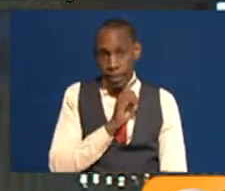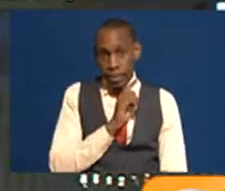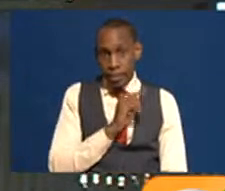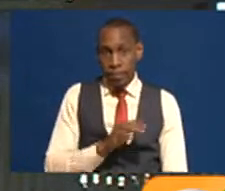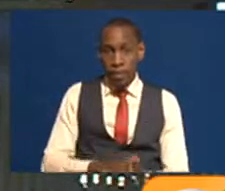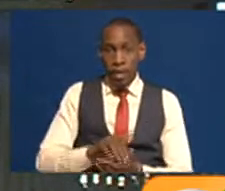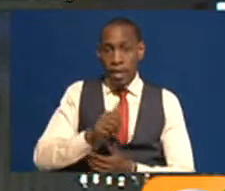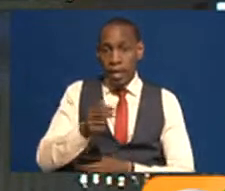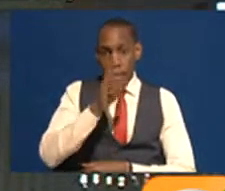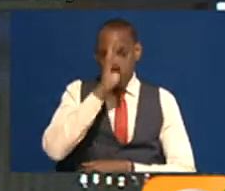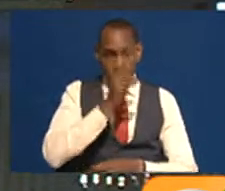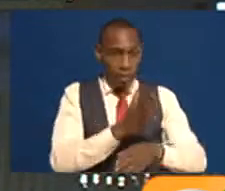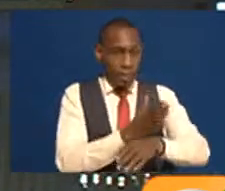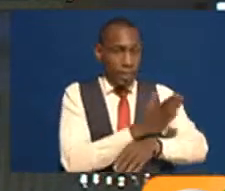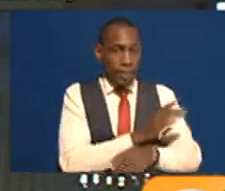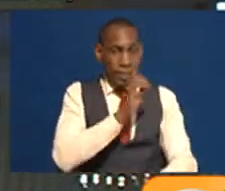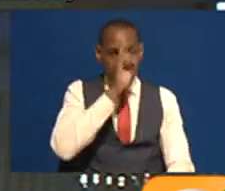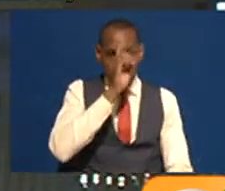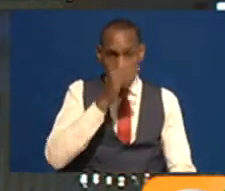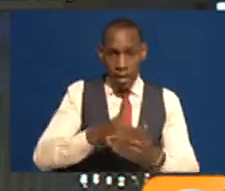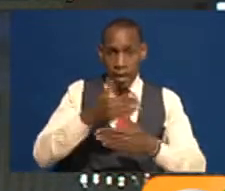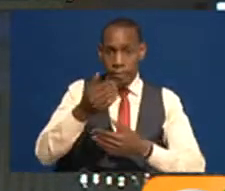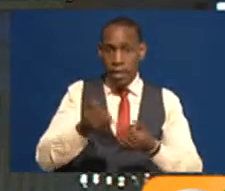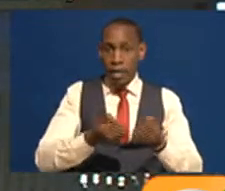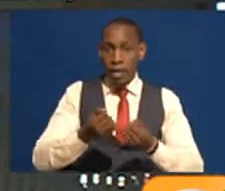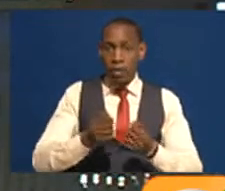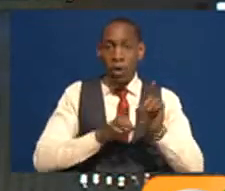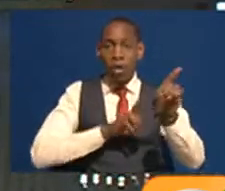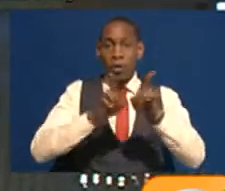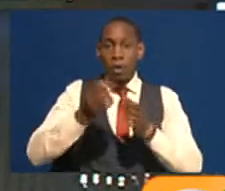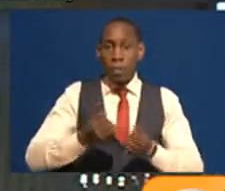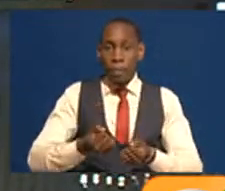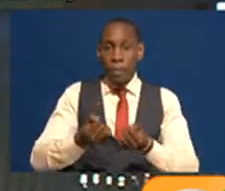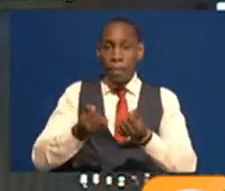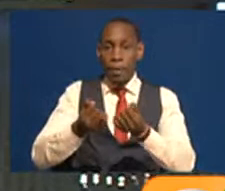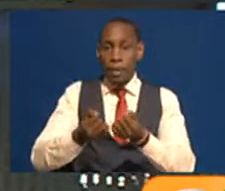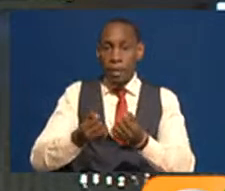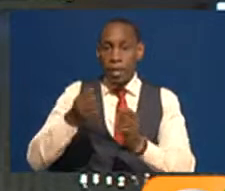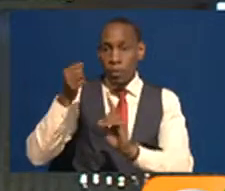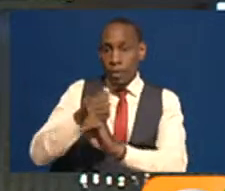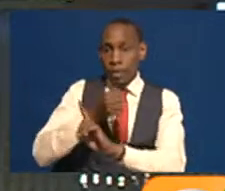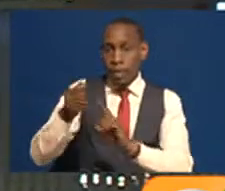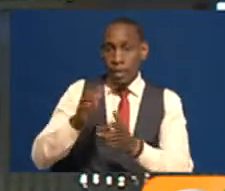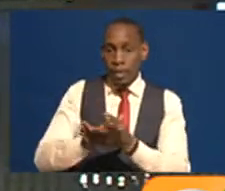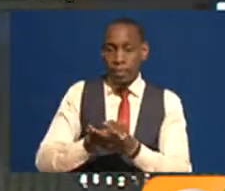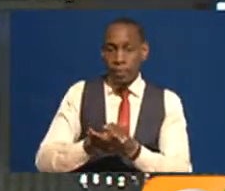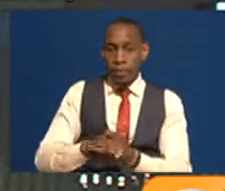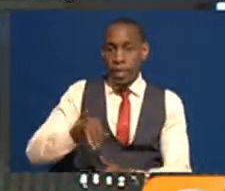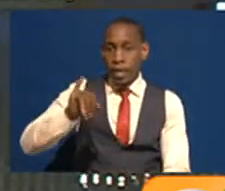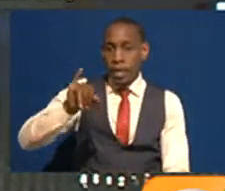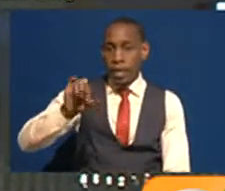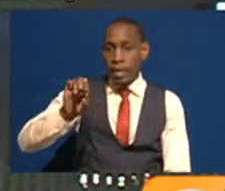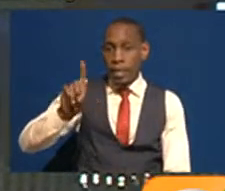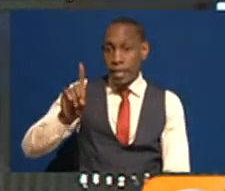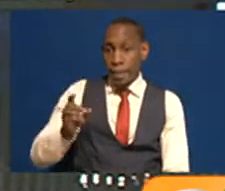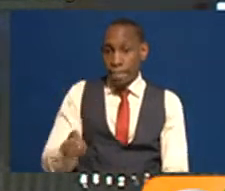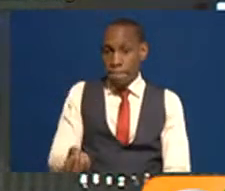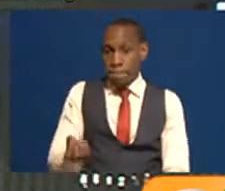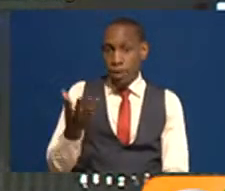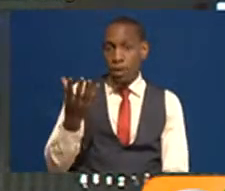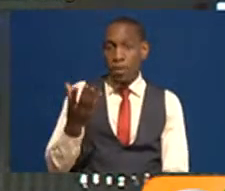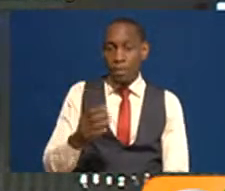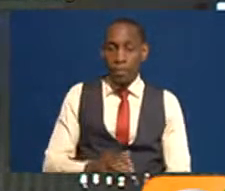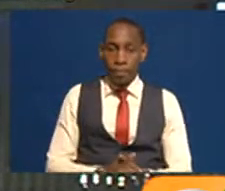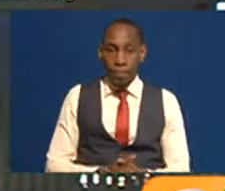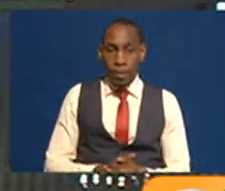and one was seriously injured after the vehicle they were traveling in was struck by an improvised explosive device at